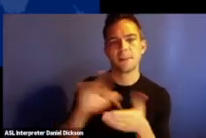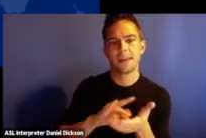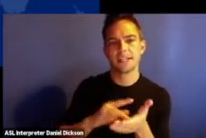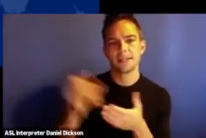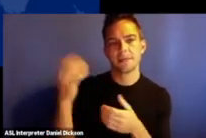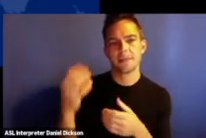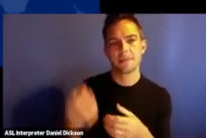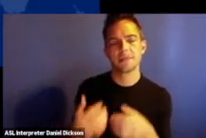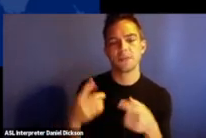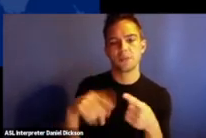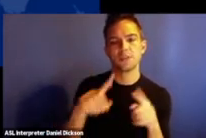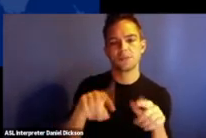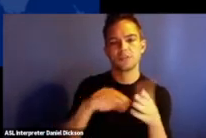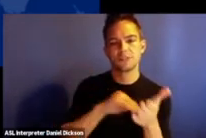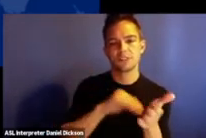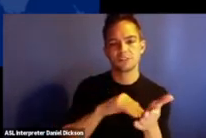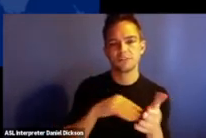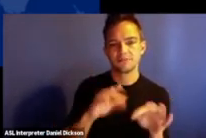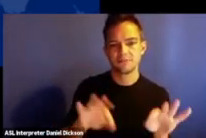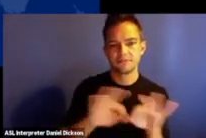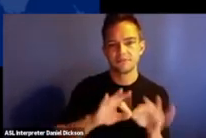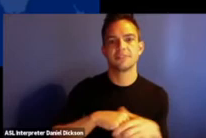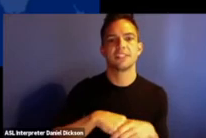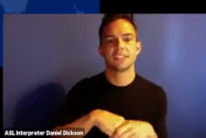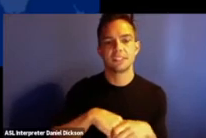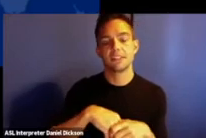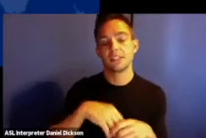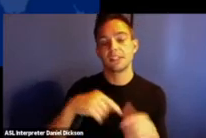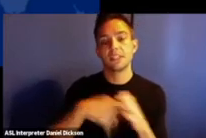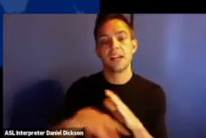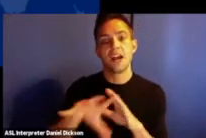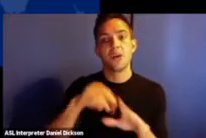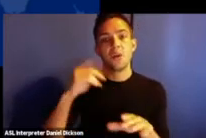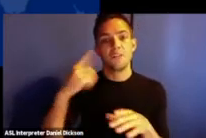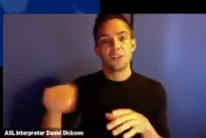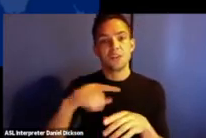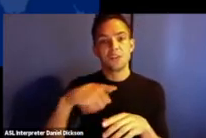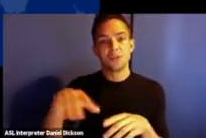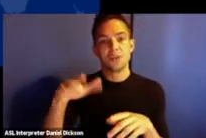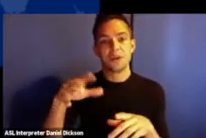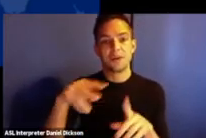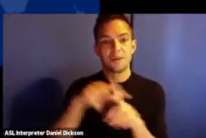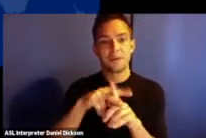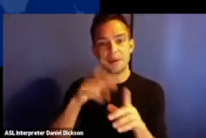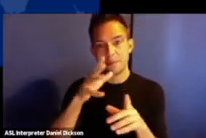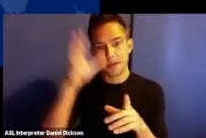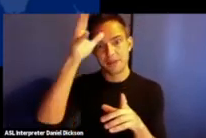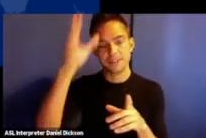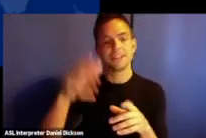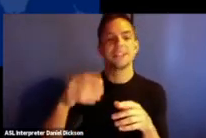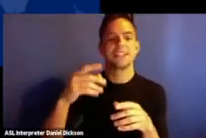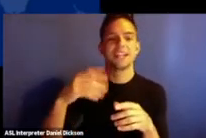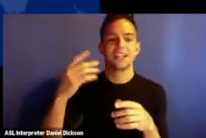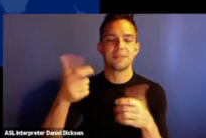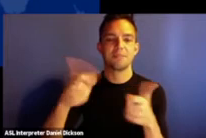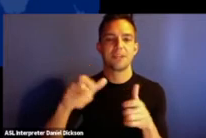providers, that'd be helpful. And lastly, to my parents, take a deep breath. It's going to be okay. See if you can throw some major curveballs at